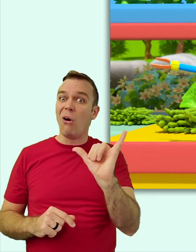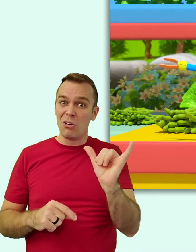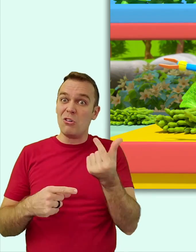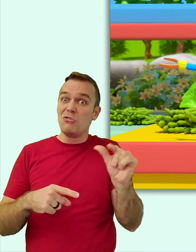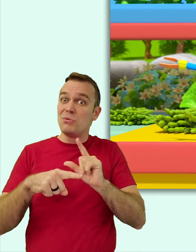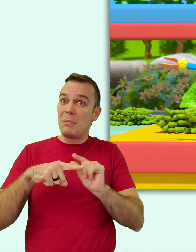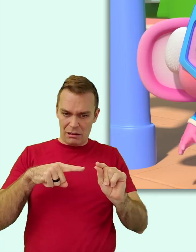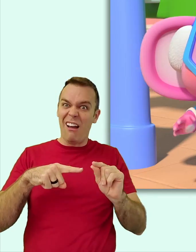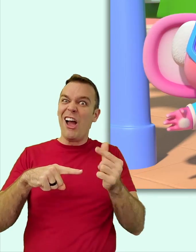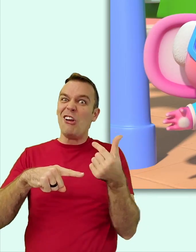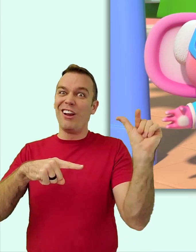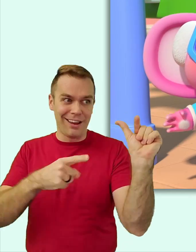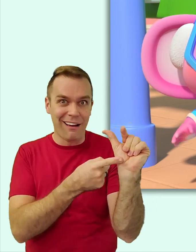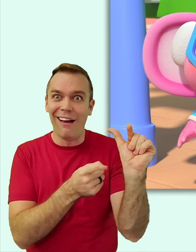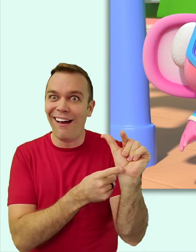beans are green.